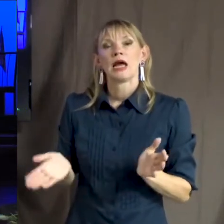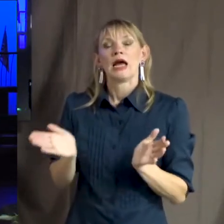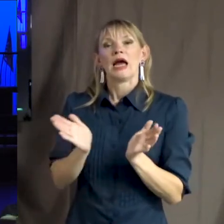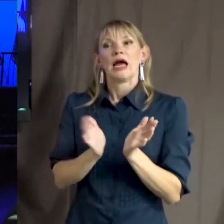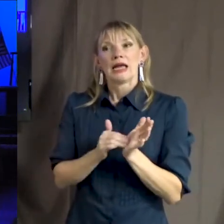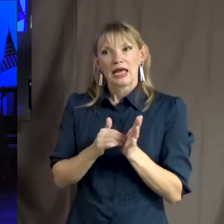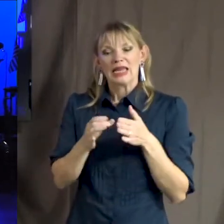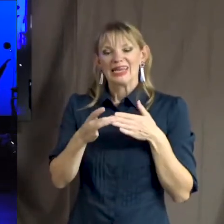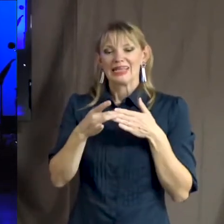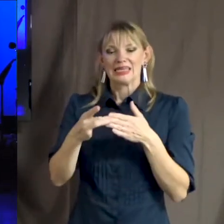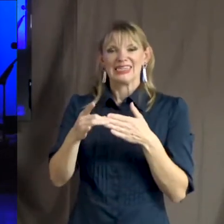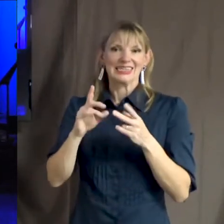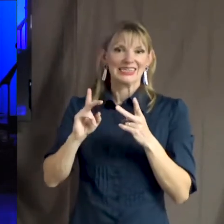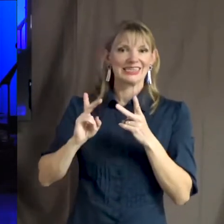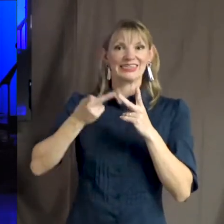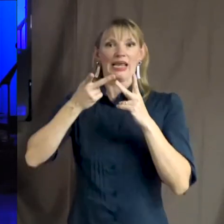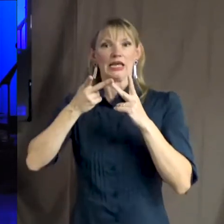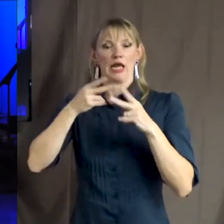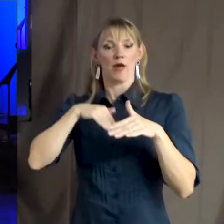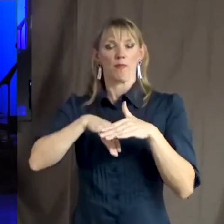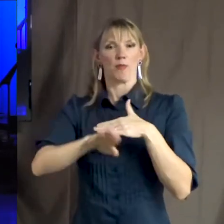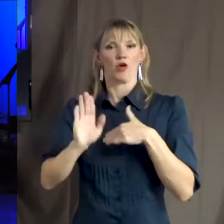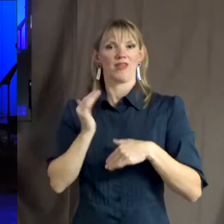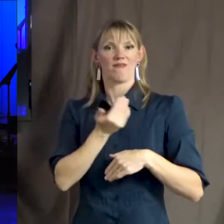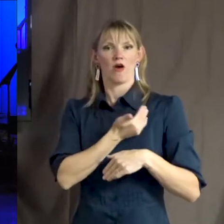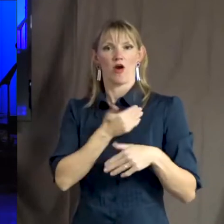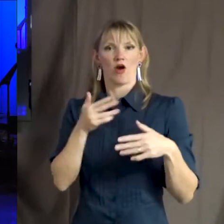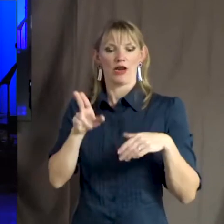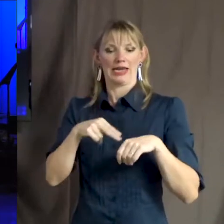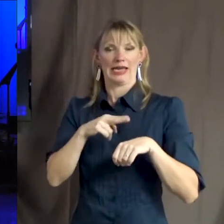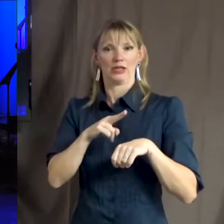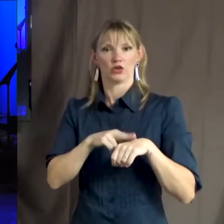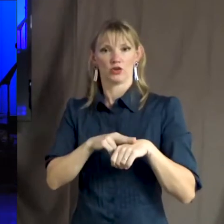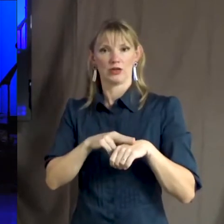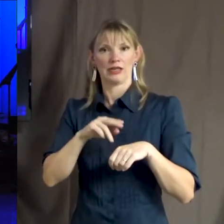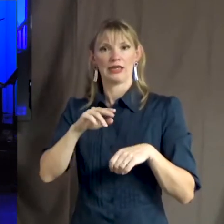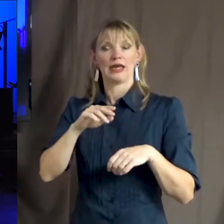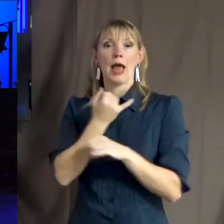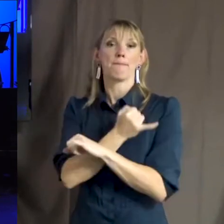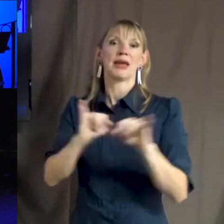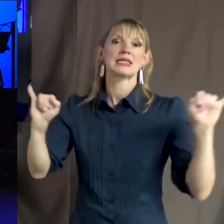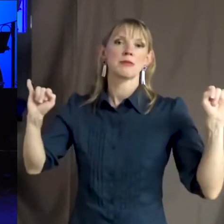call the second birth of our nation, the Emancipation Proclamation.